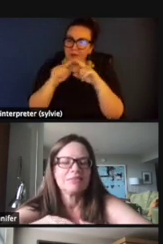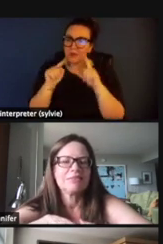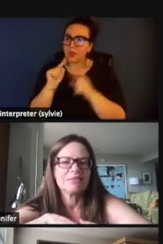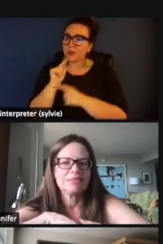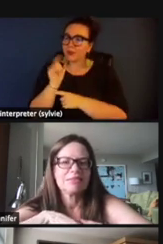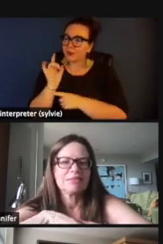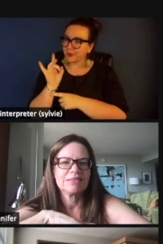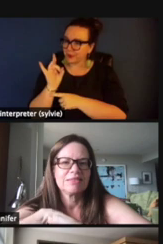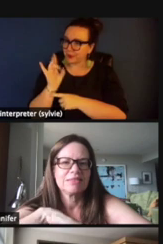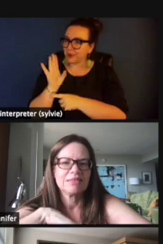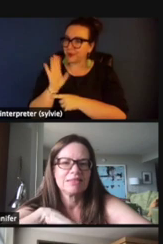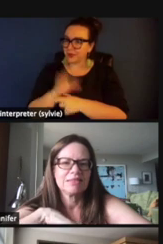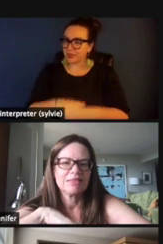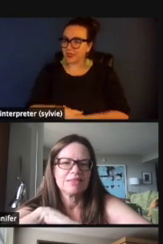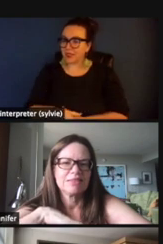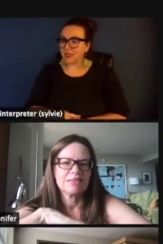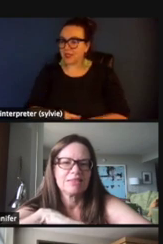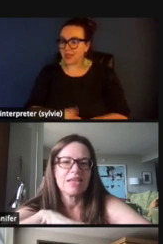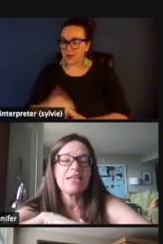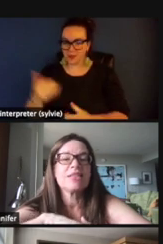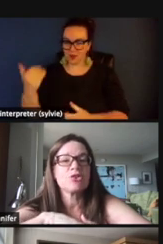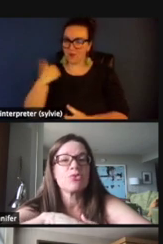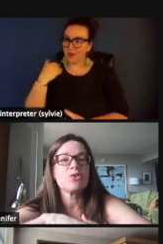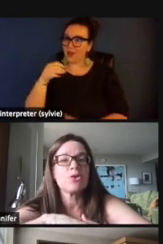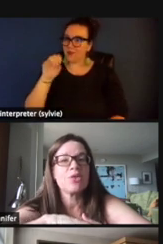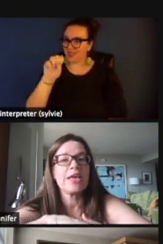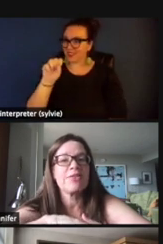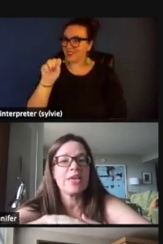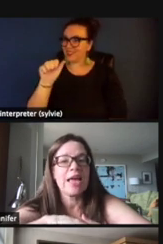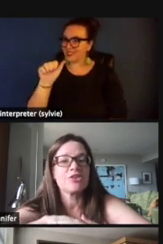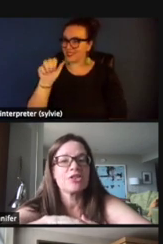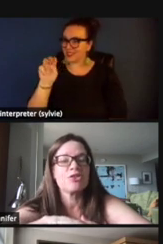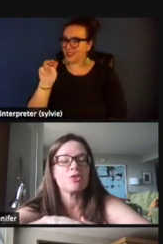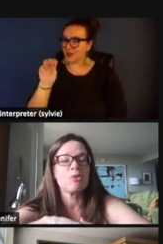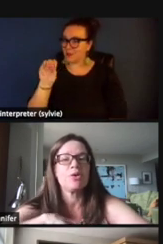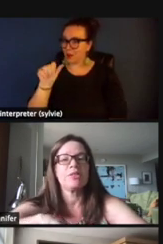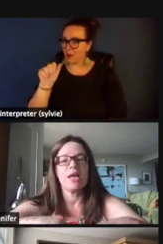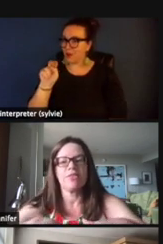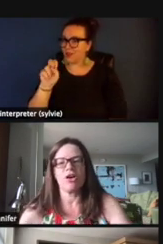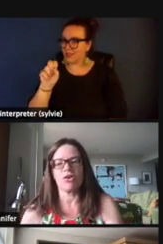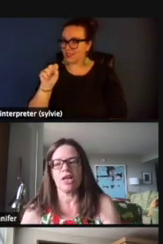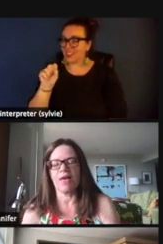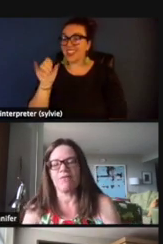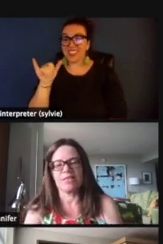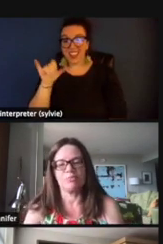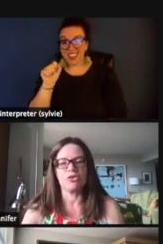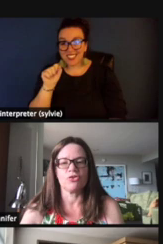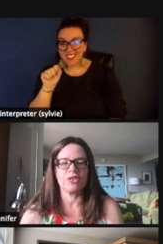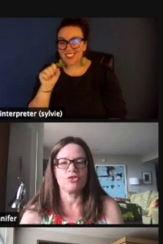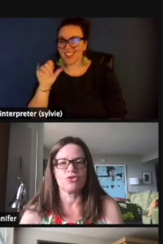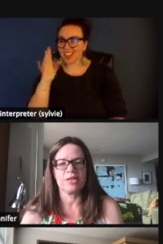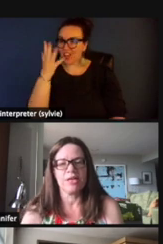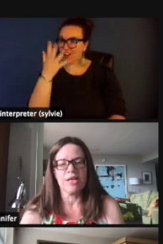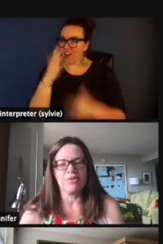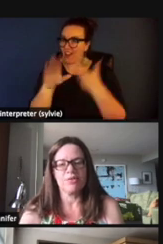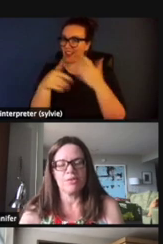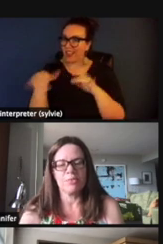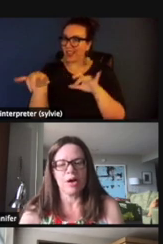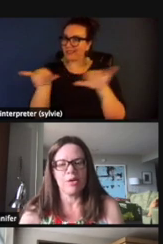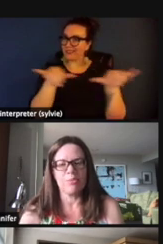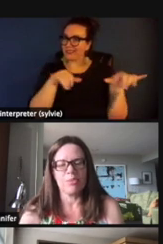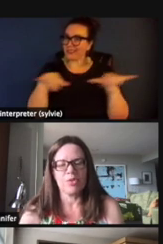But, you know, it reminds me of some moments. It is. So they actually, the Samoans, they all kind of have a similar history.